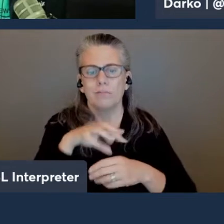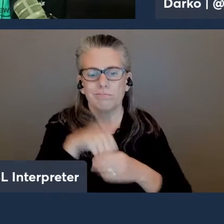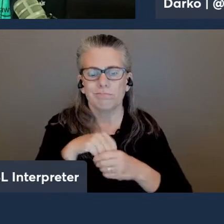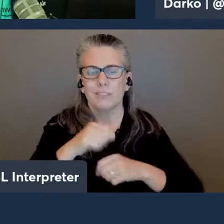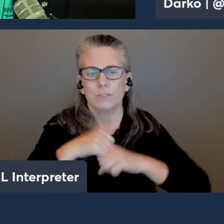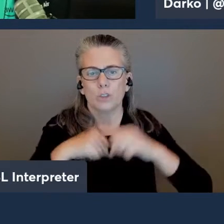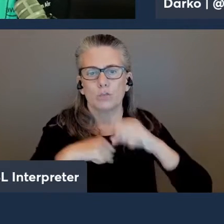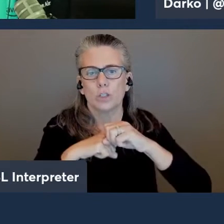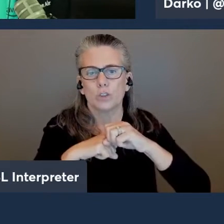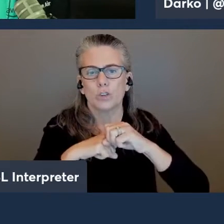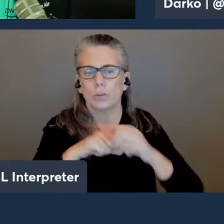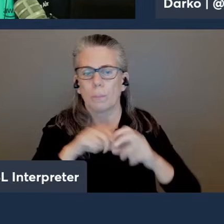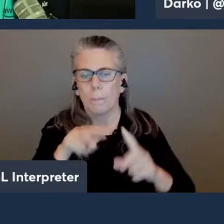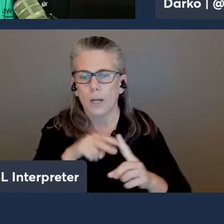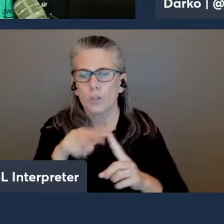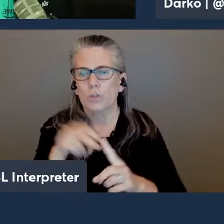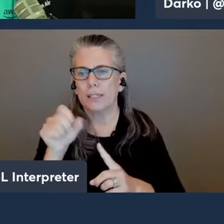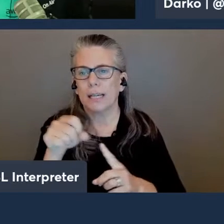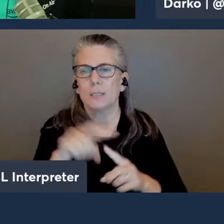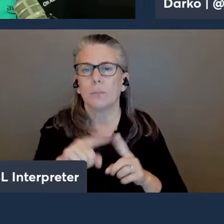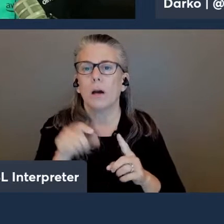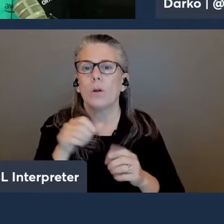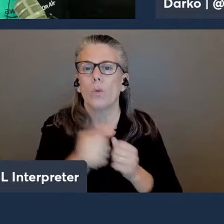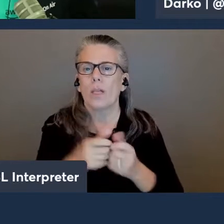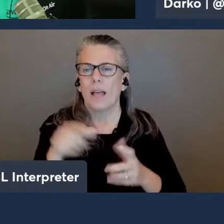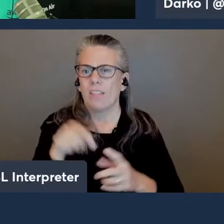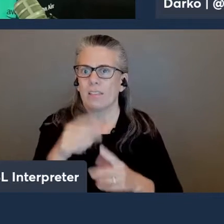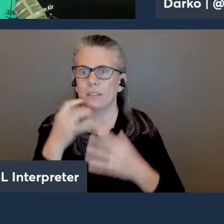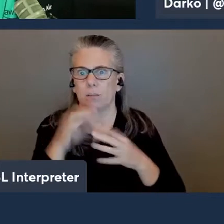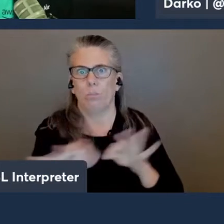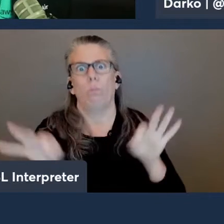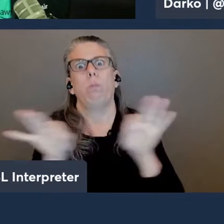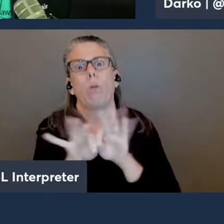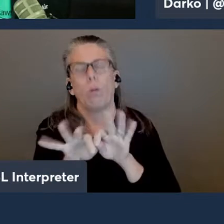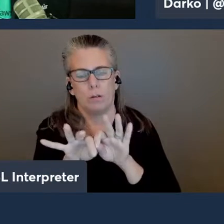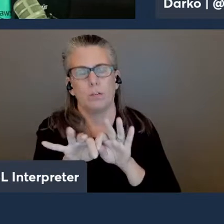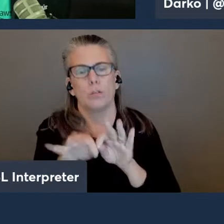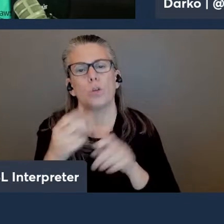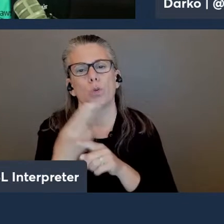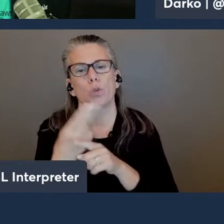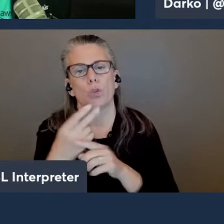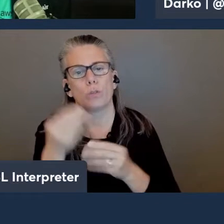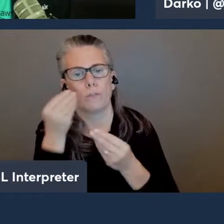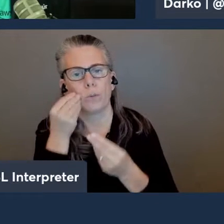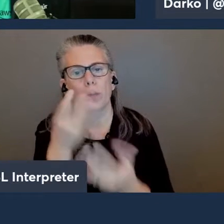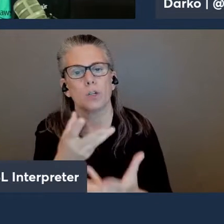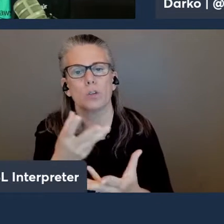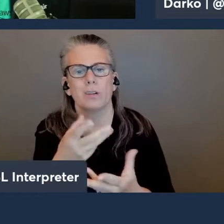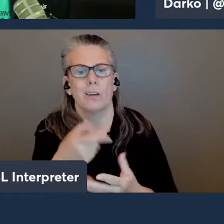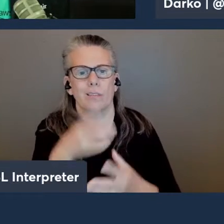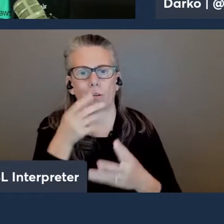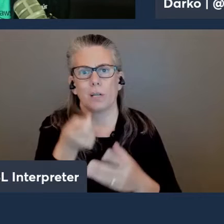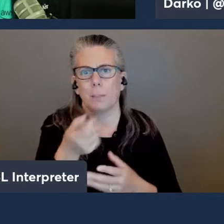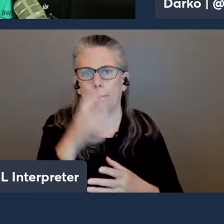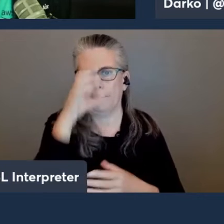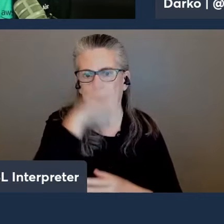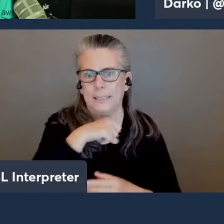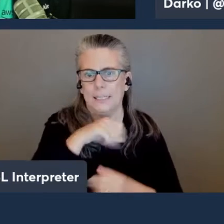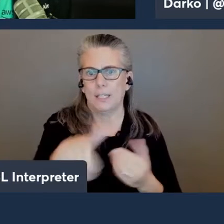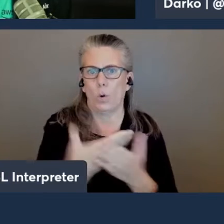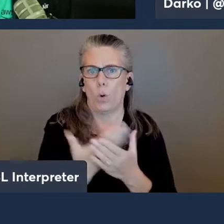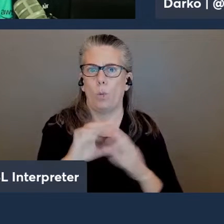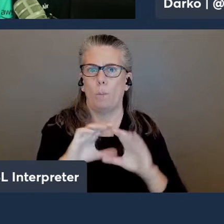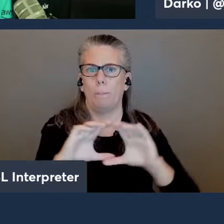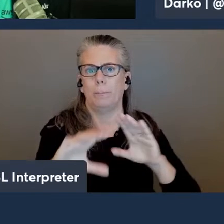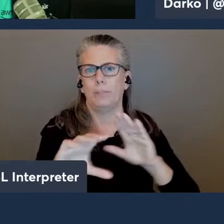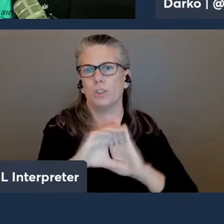but without this critical piece of information, they're missing the whole picture. So what CloudWatch